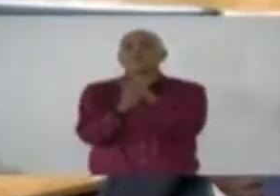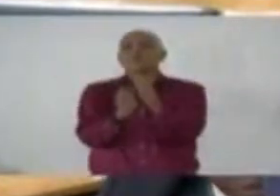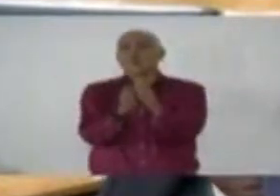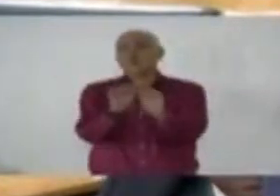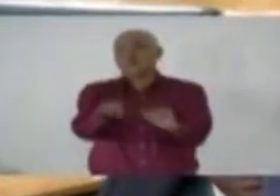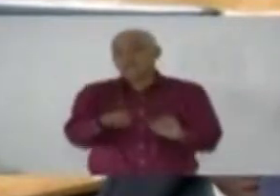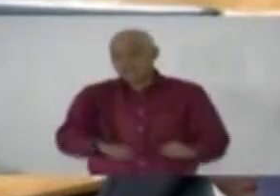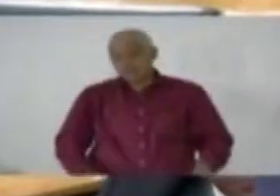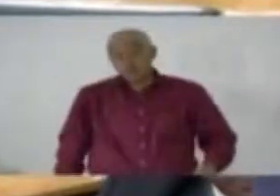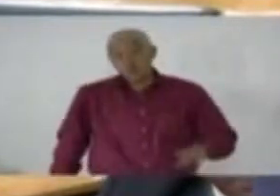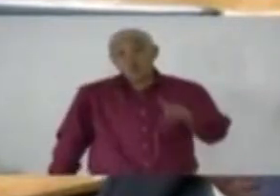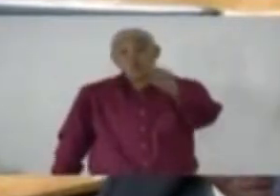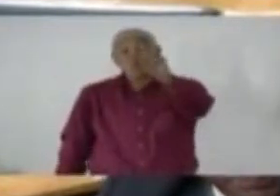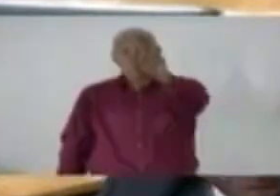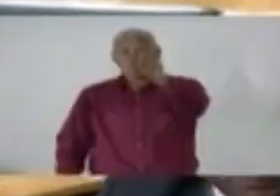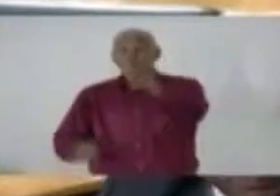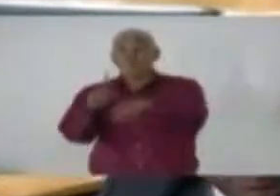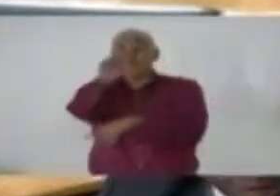One